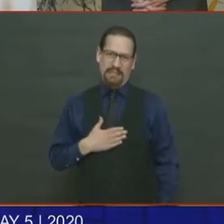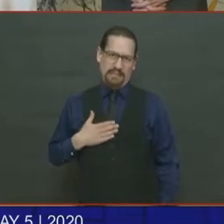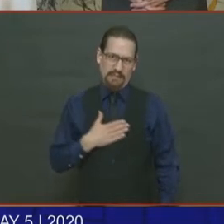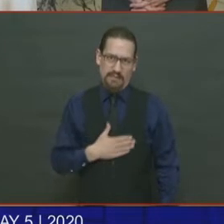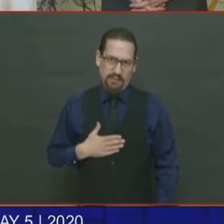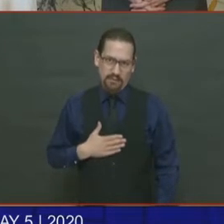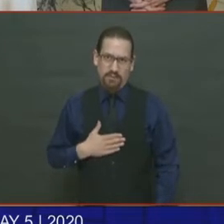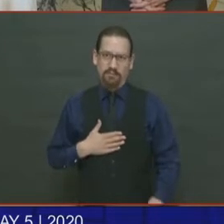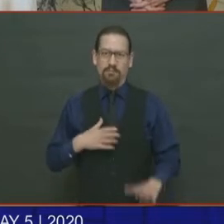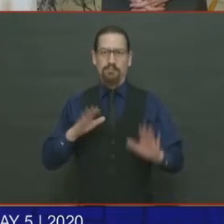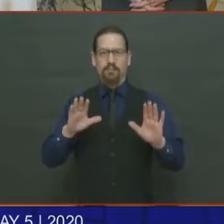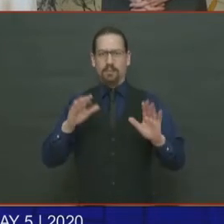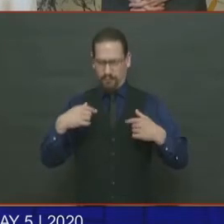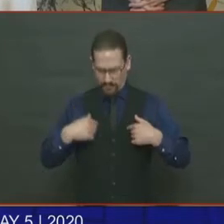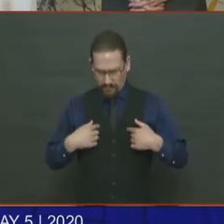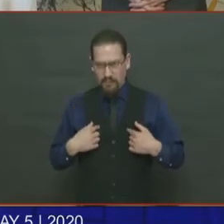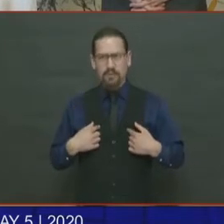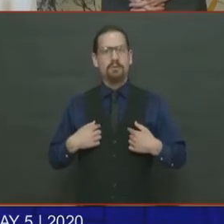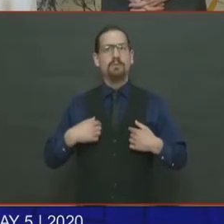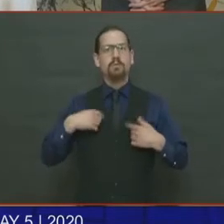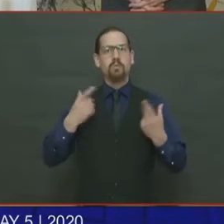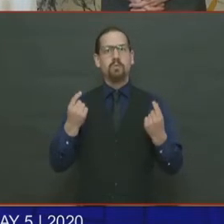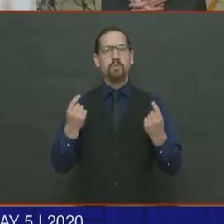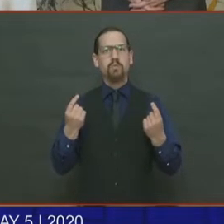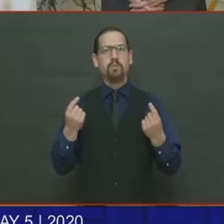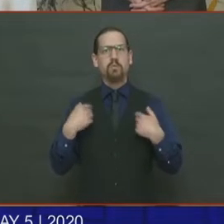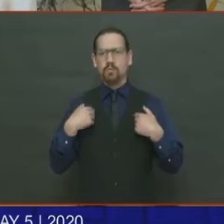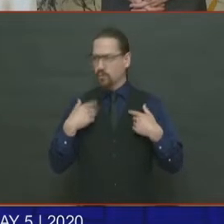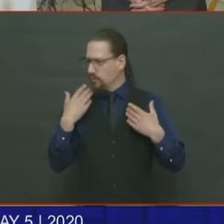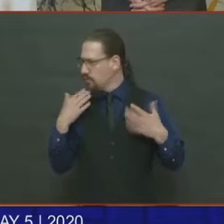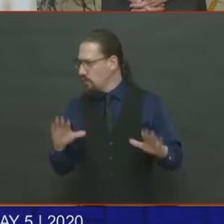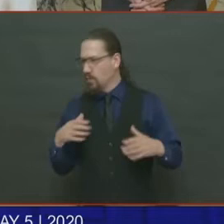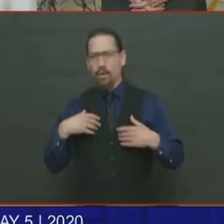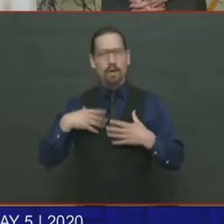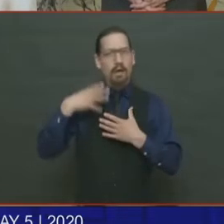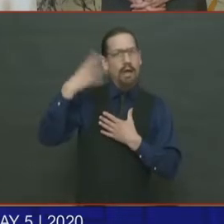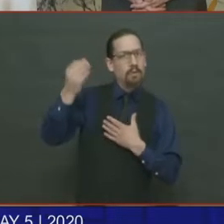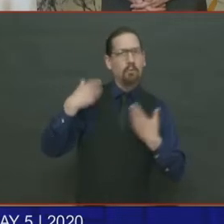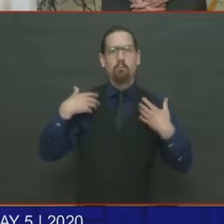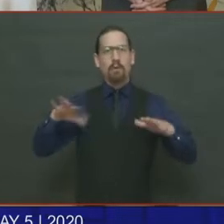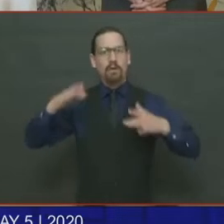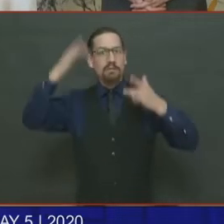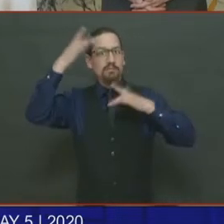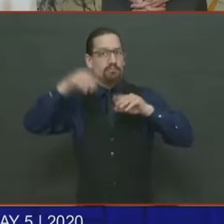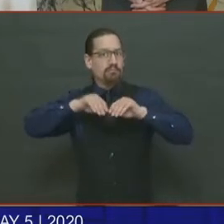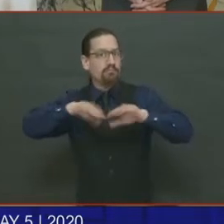am sick, I don't spread the disease to my friends or my neighbors or my colleagues?